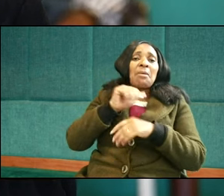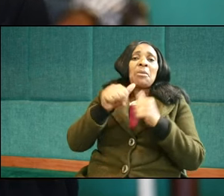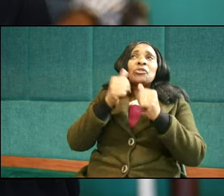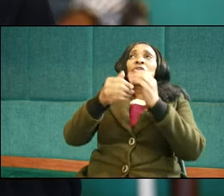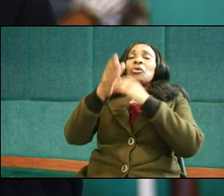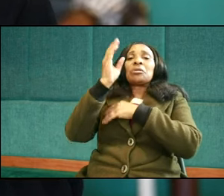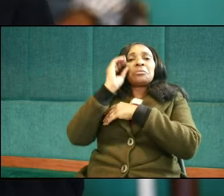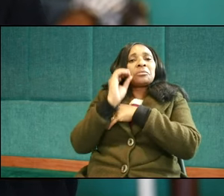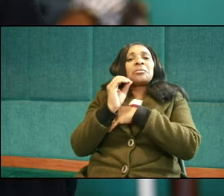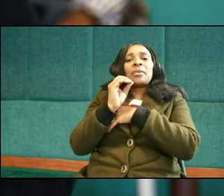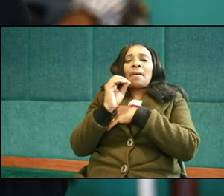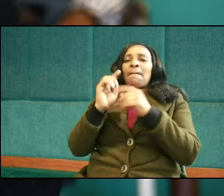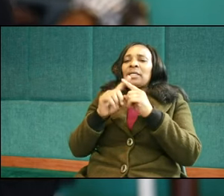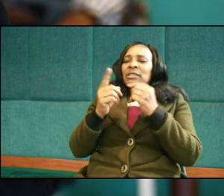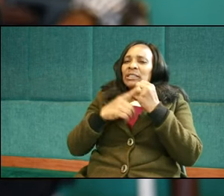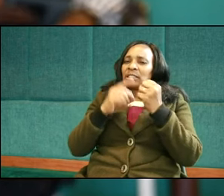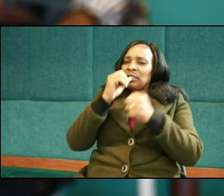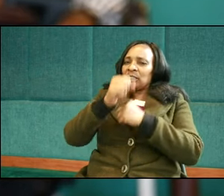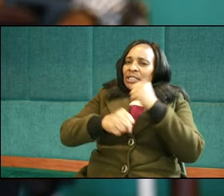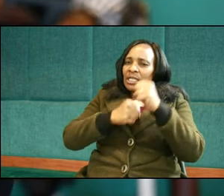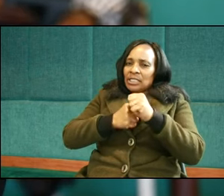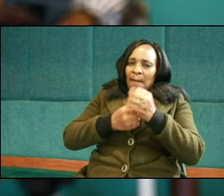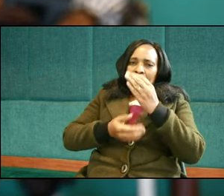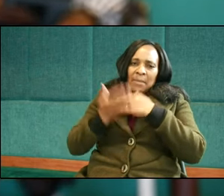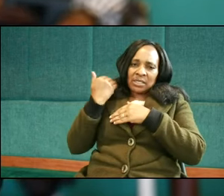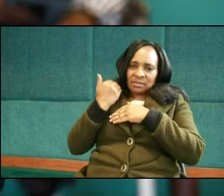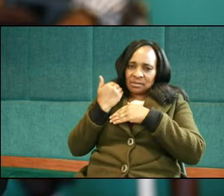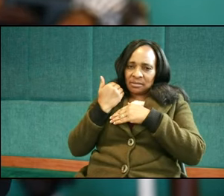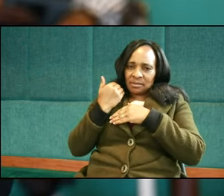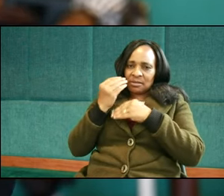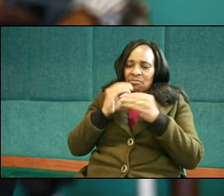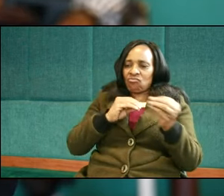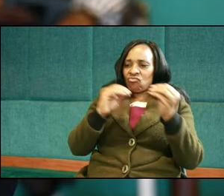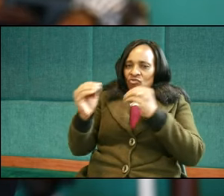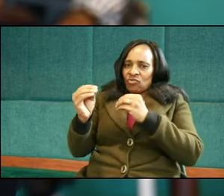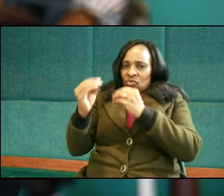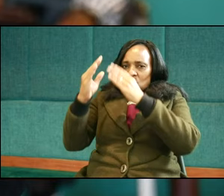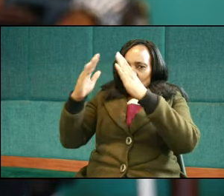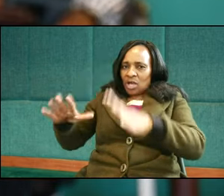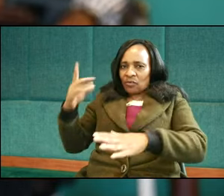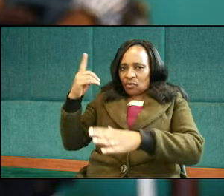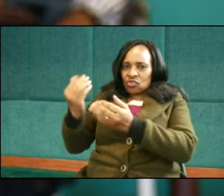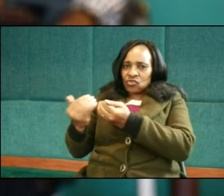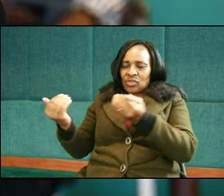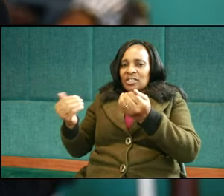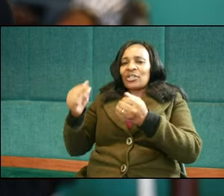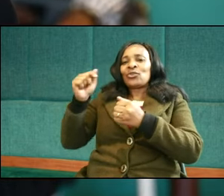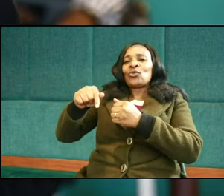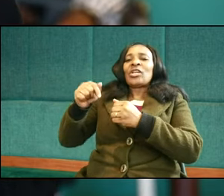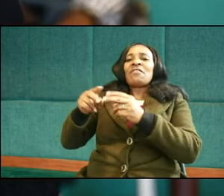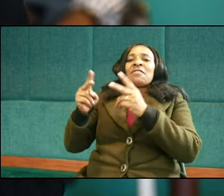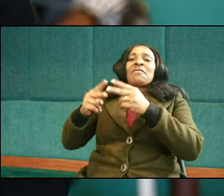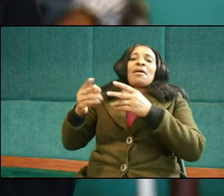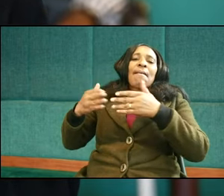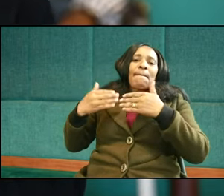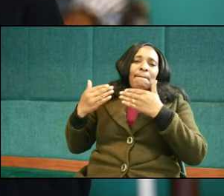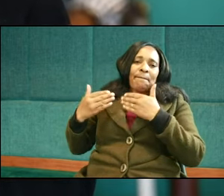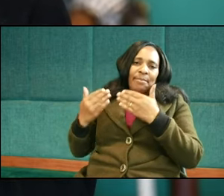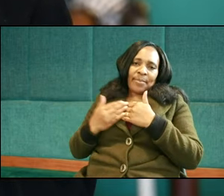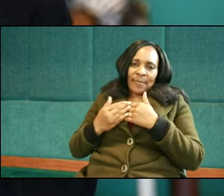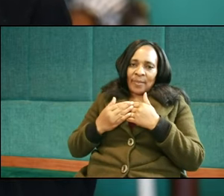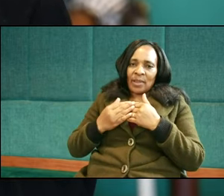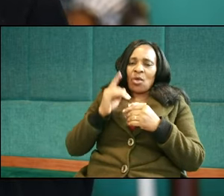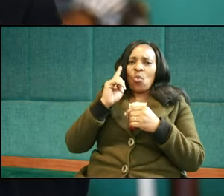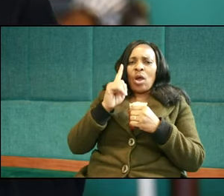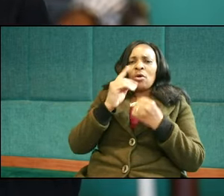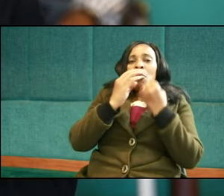God. But 6 years have passed since Anita moved to the orphanage, and today she's very happy. Once she